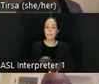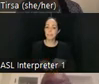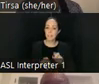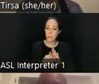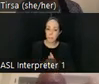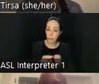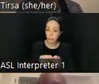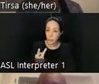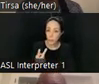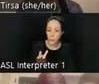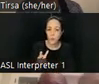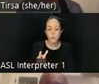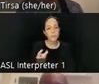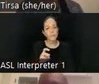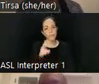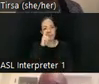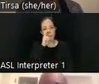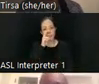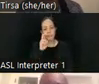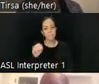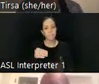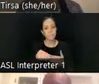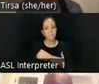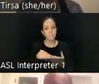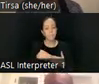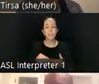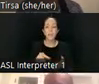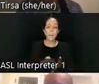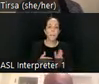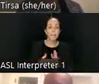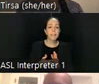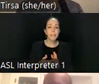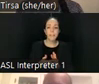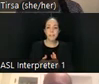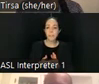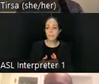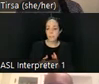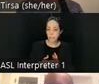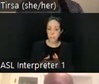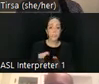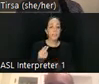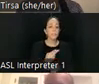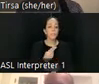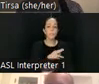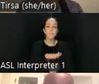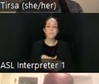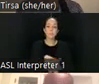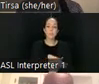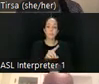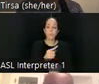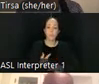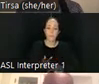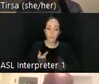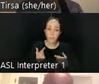know, if you, just as an example, like if you used the demographic or like ethnic makeup of Portland to like fit a